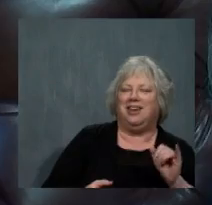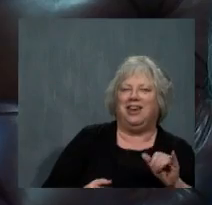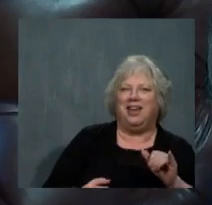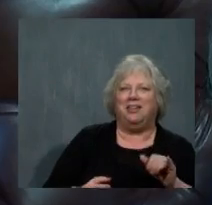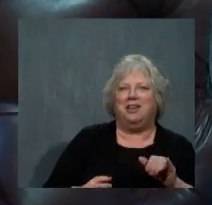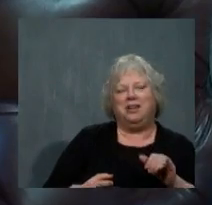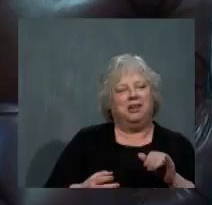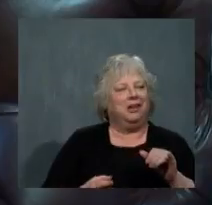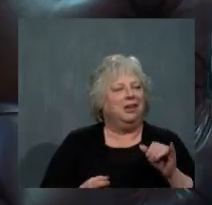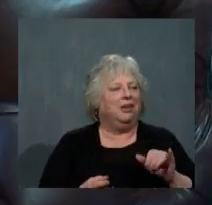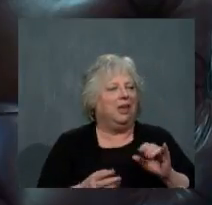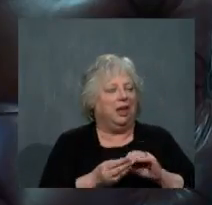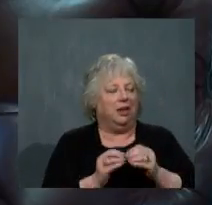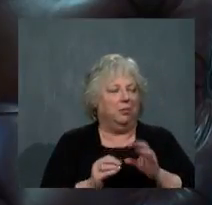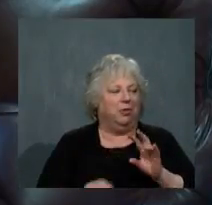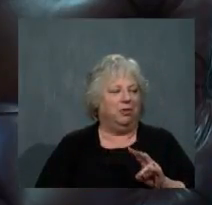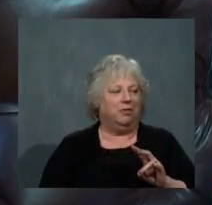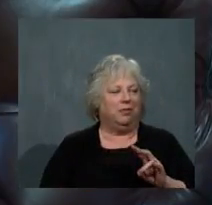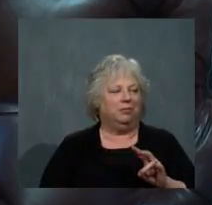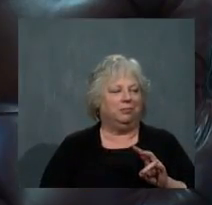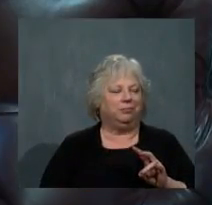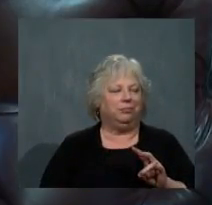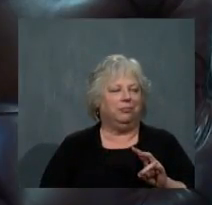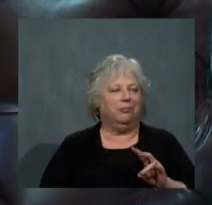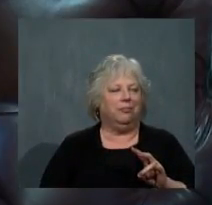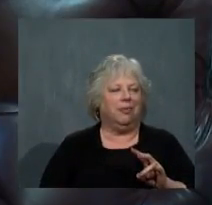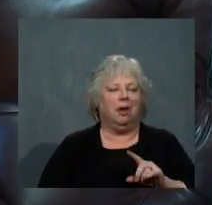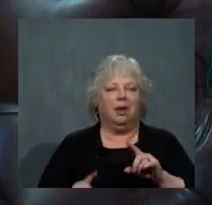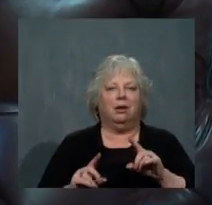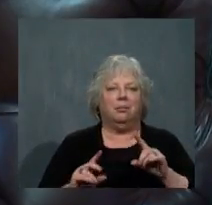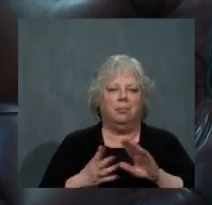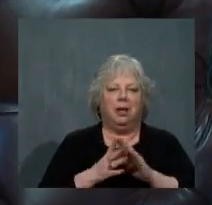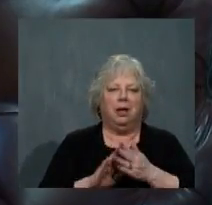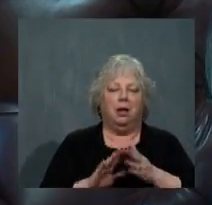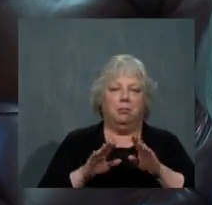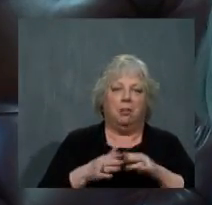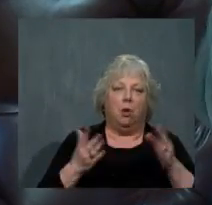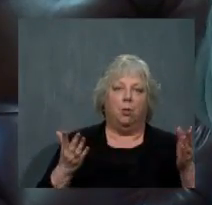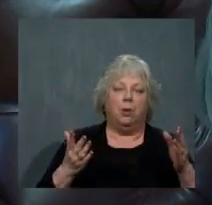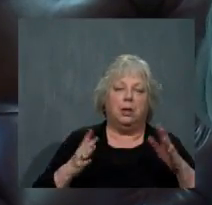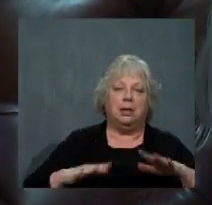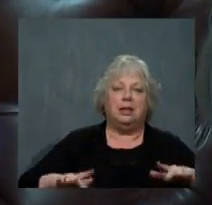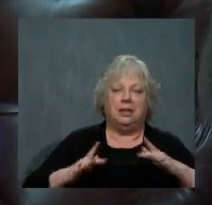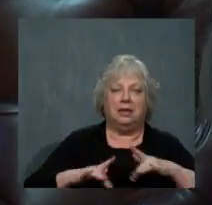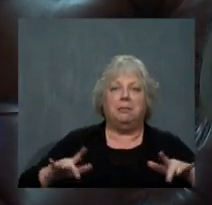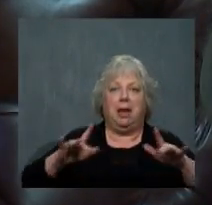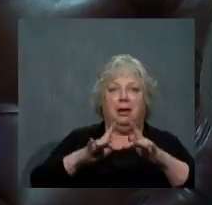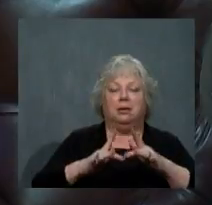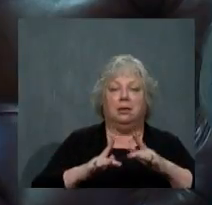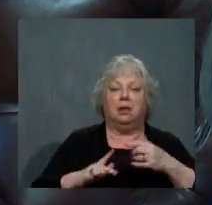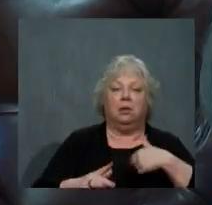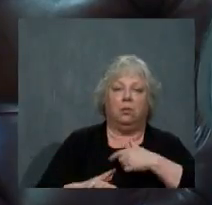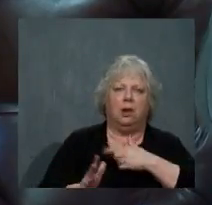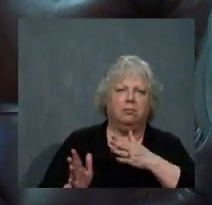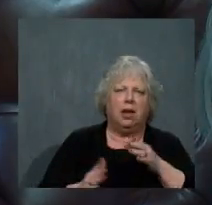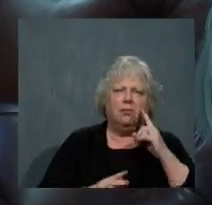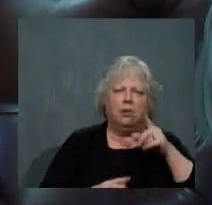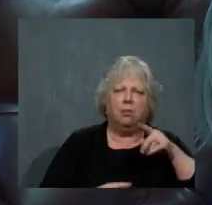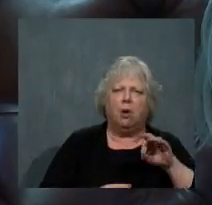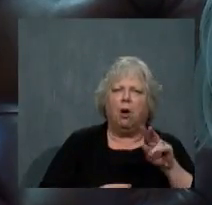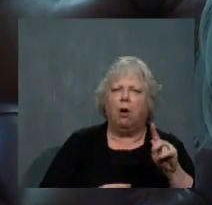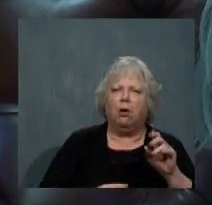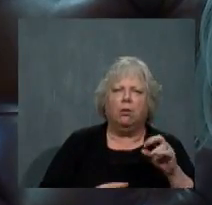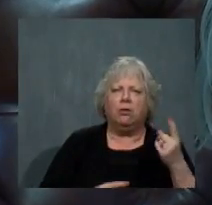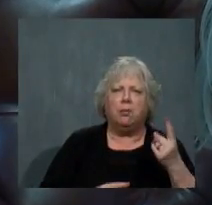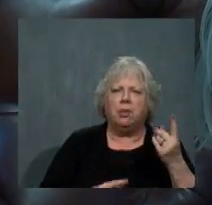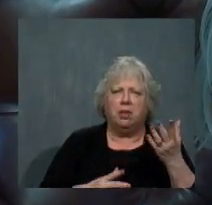Item number 7 is going to open space, and do we have plans for a park or something